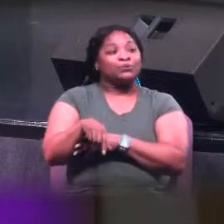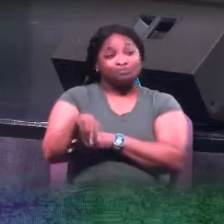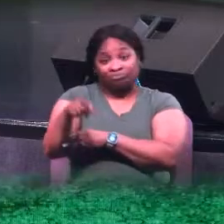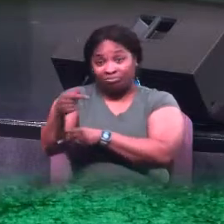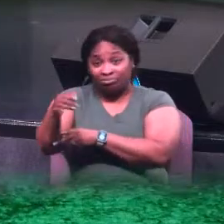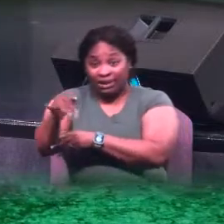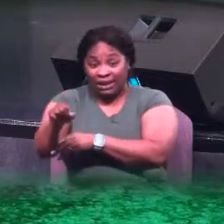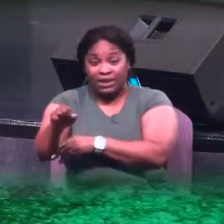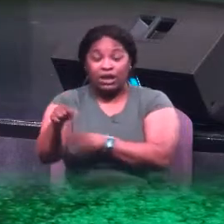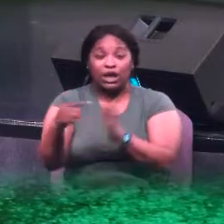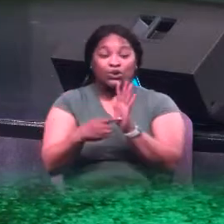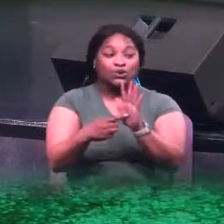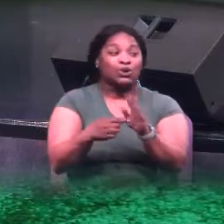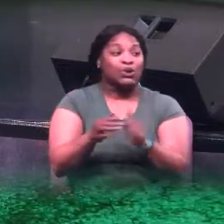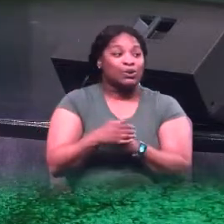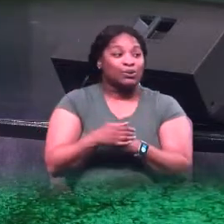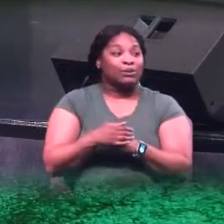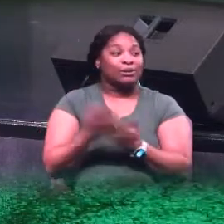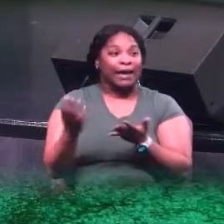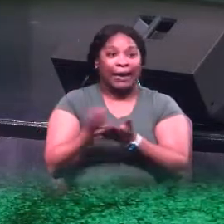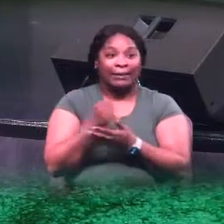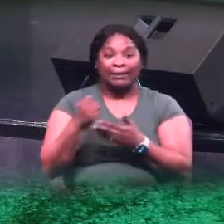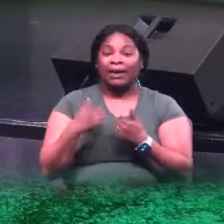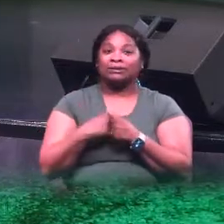so I got nostalgic again